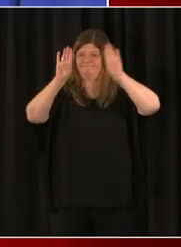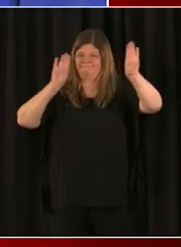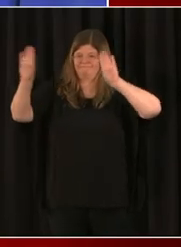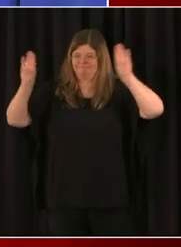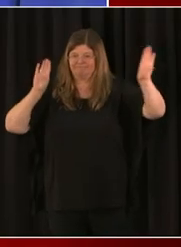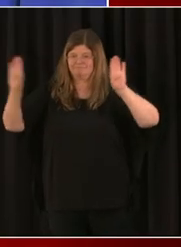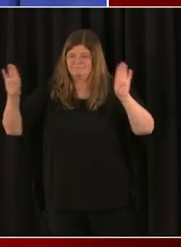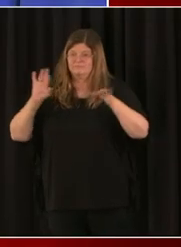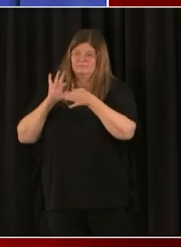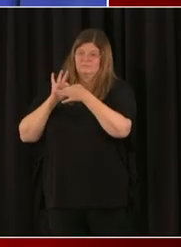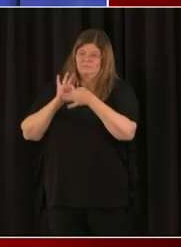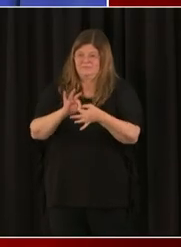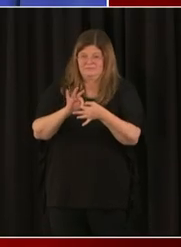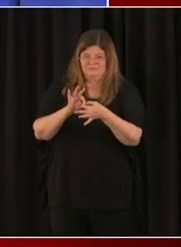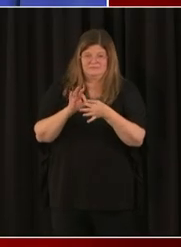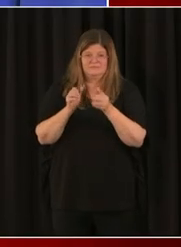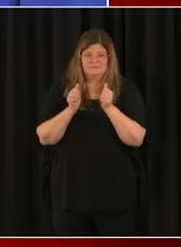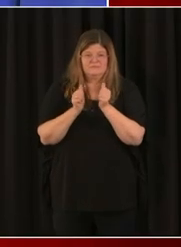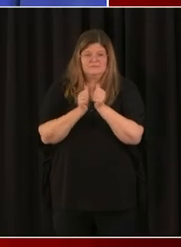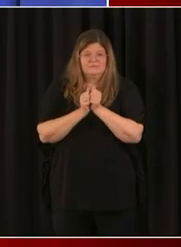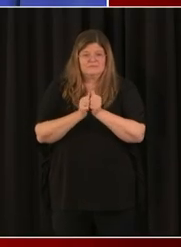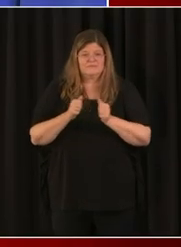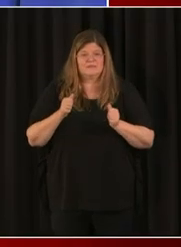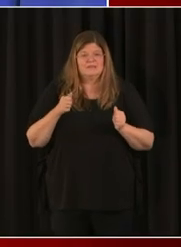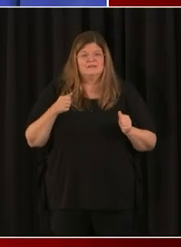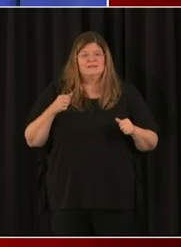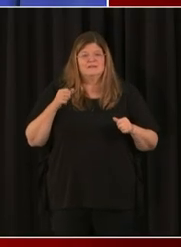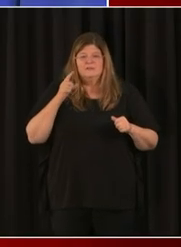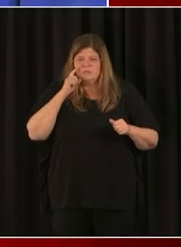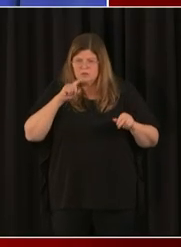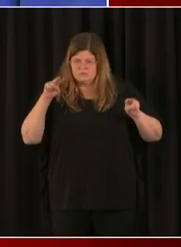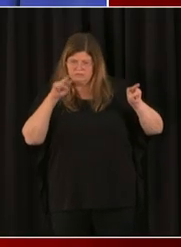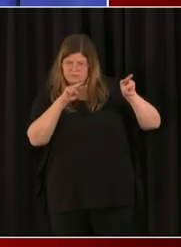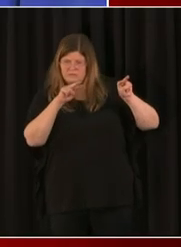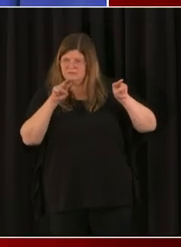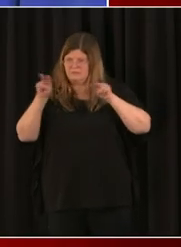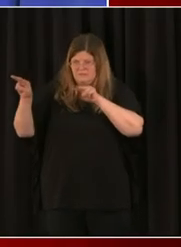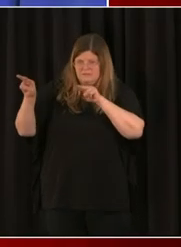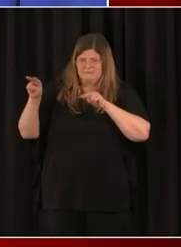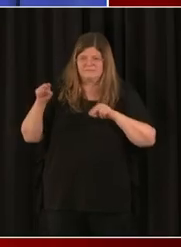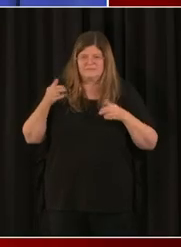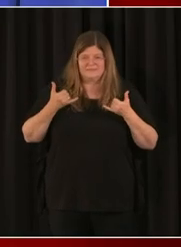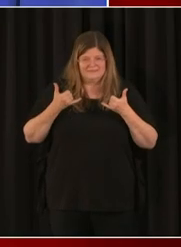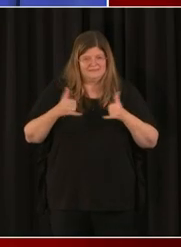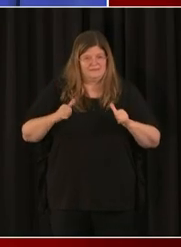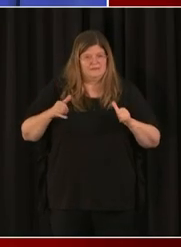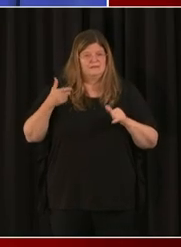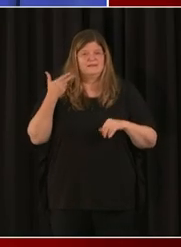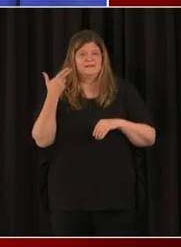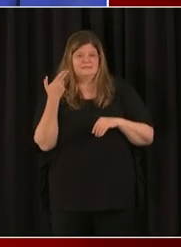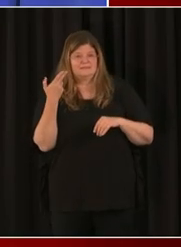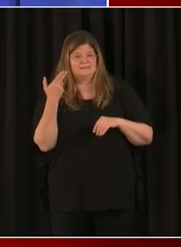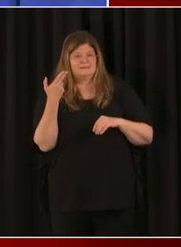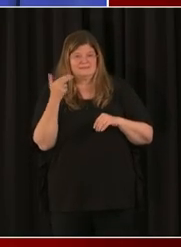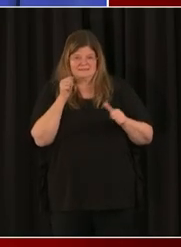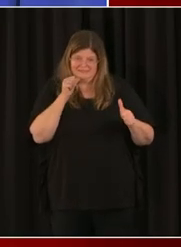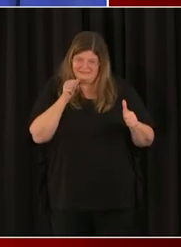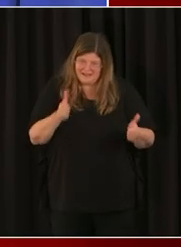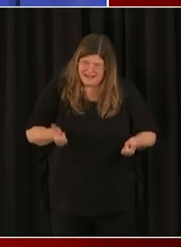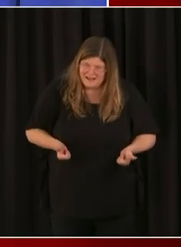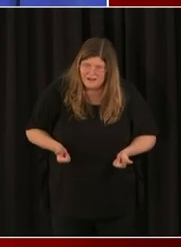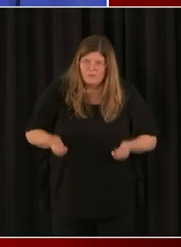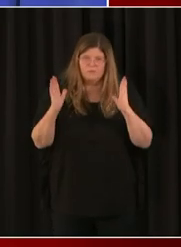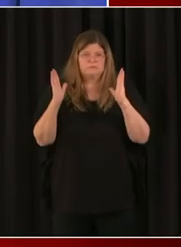area, specifically the demonstration area, just notifying the public that firearms are not